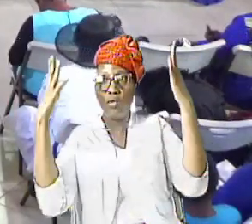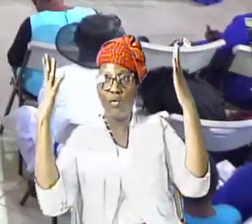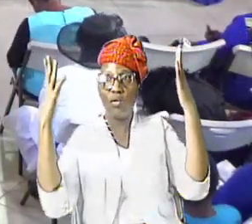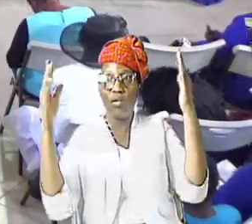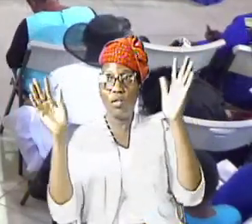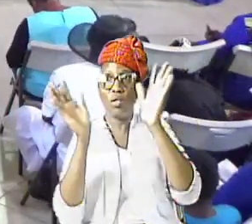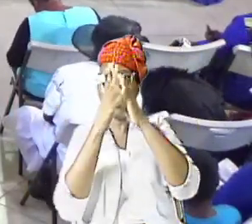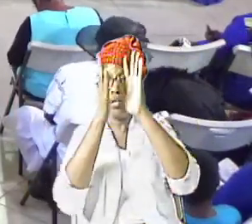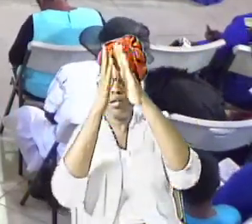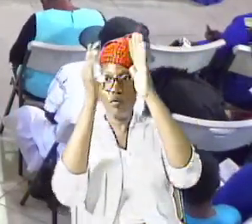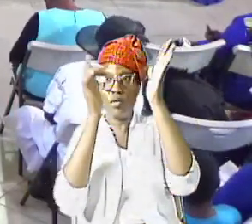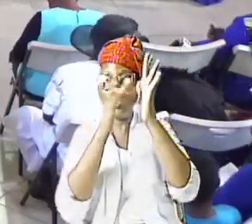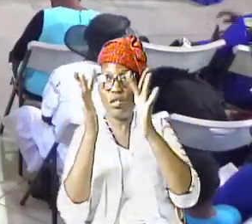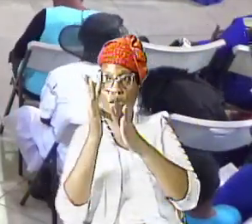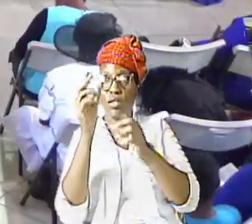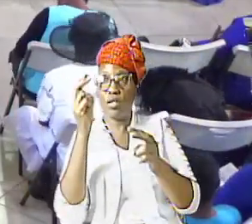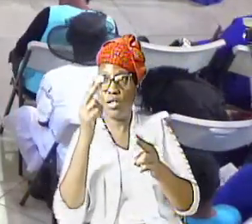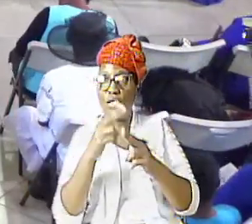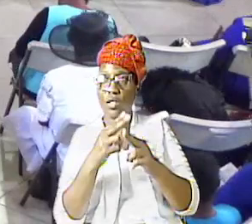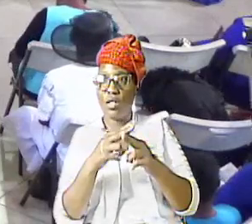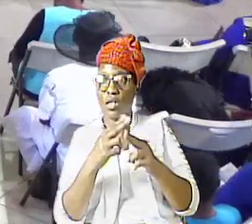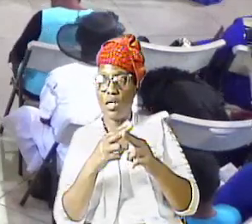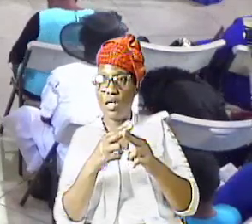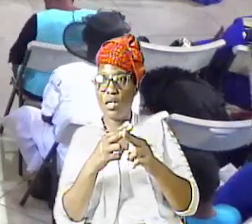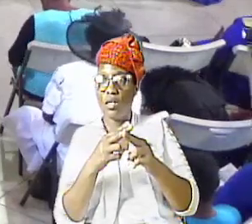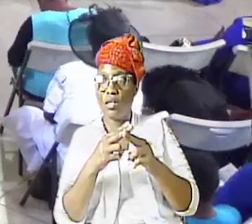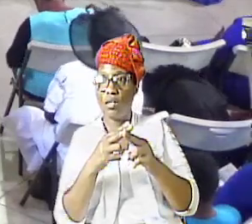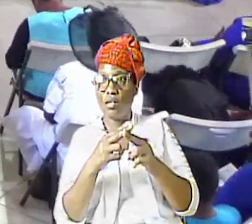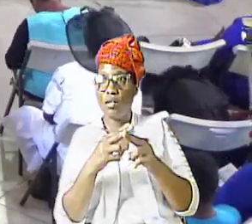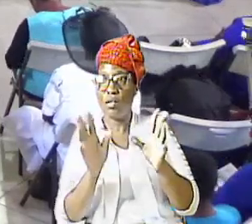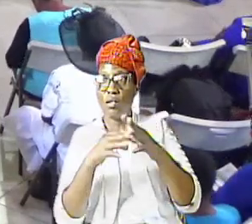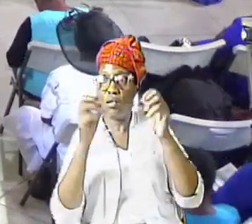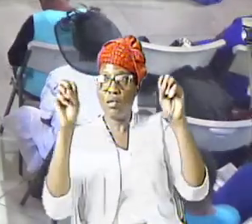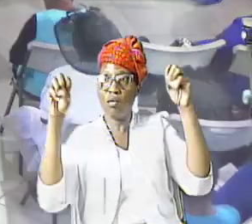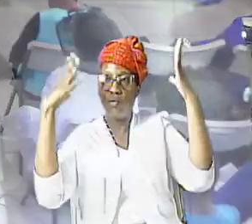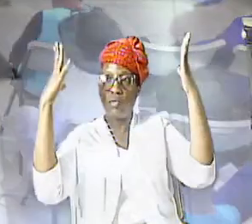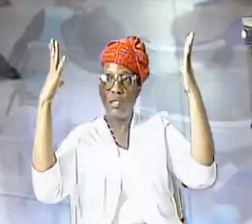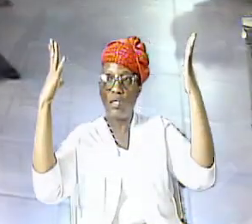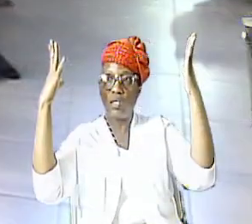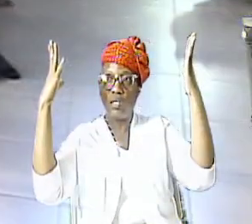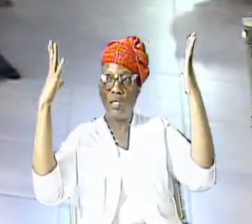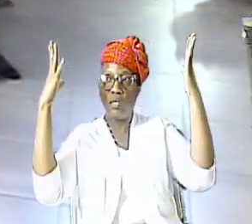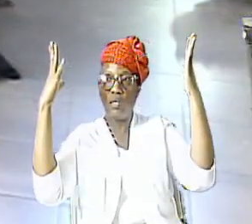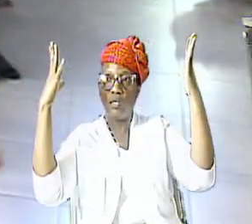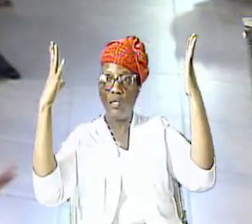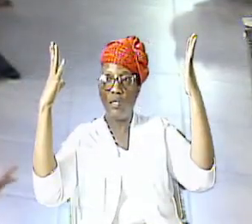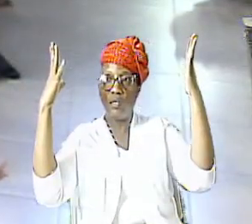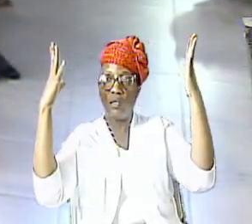Hallelujah. Come on, let's praise his name. Hallelujah. Hallelujah. Hallelujah.